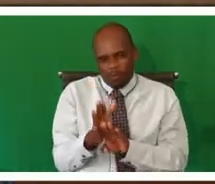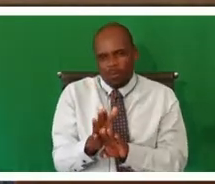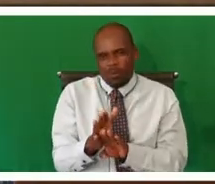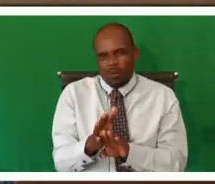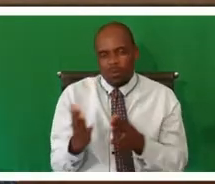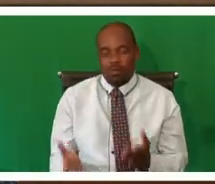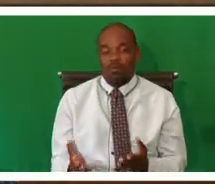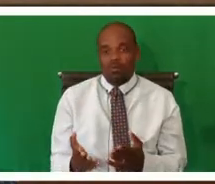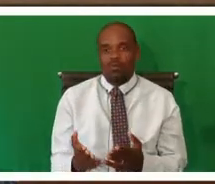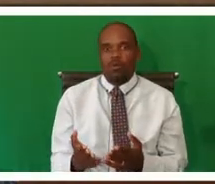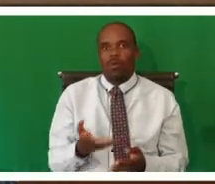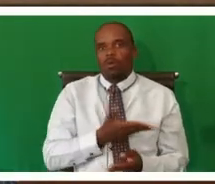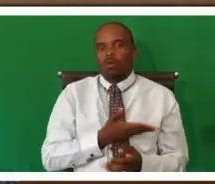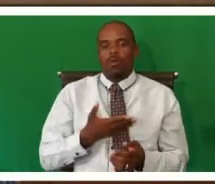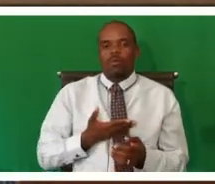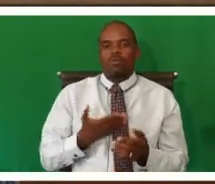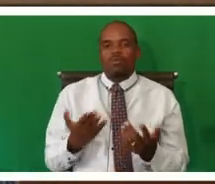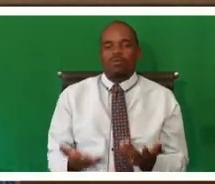of course,